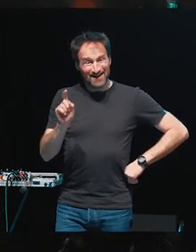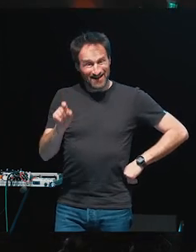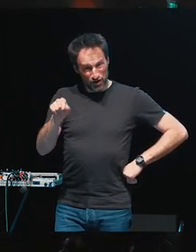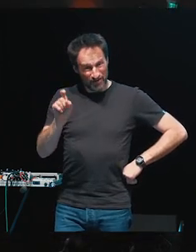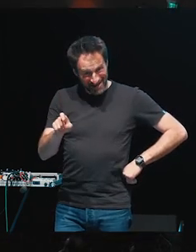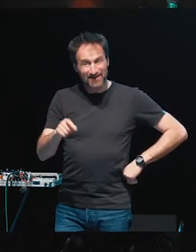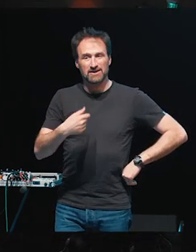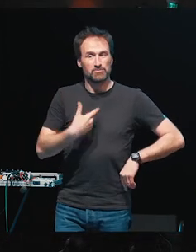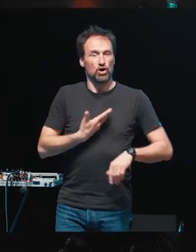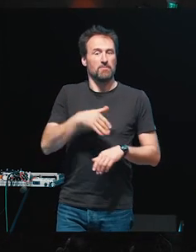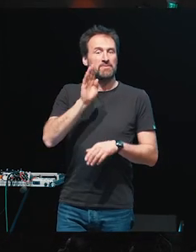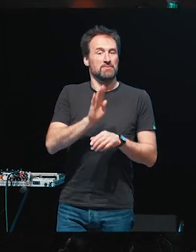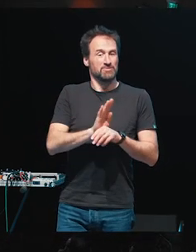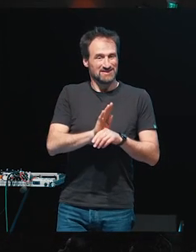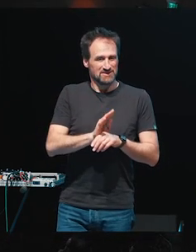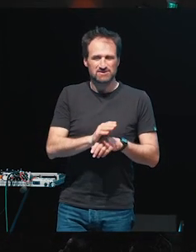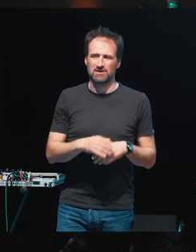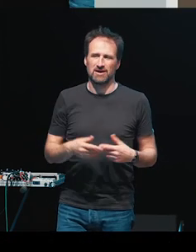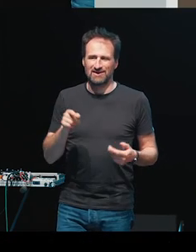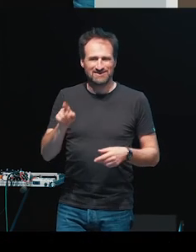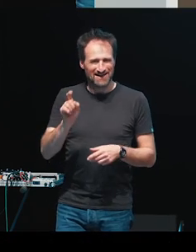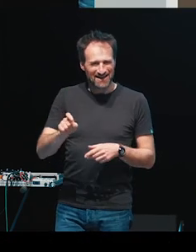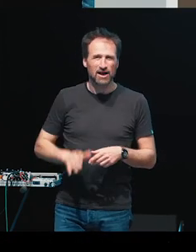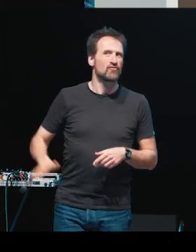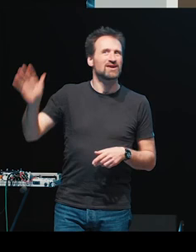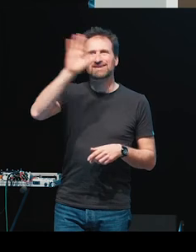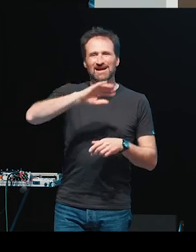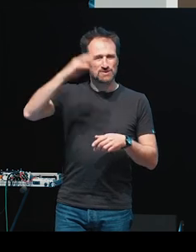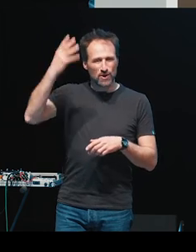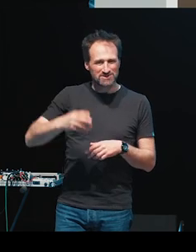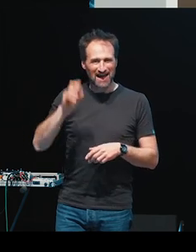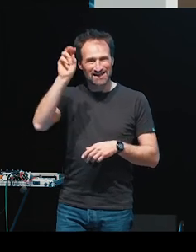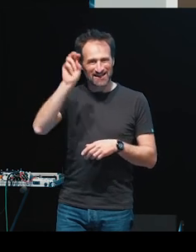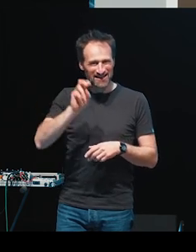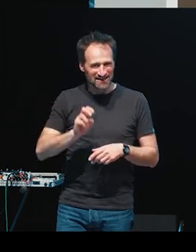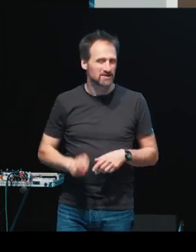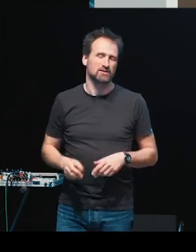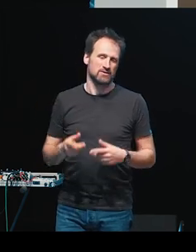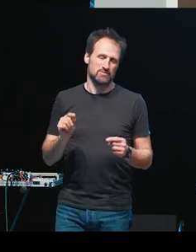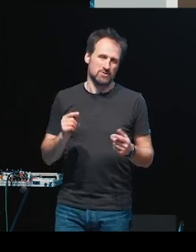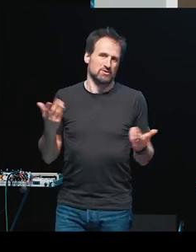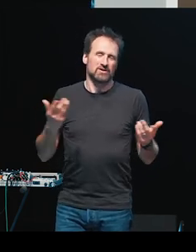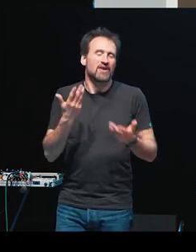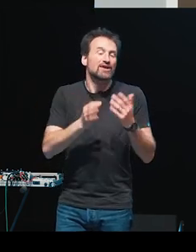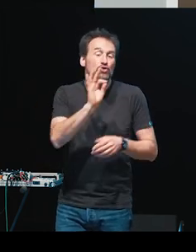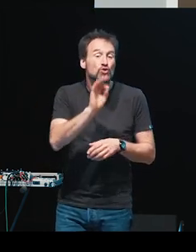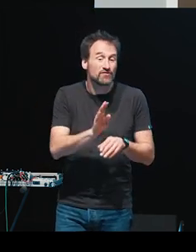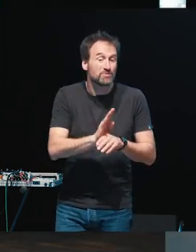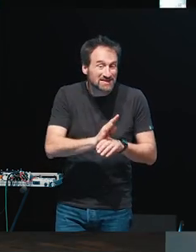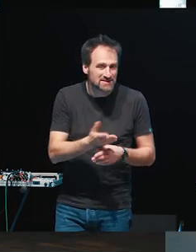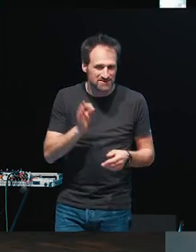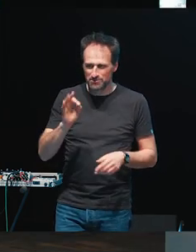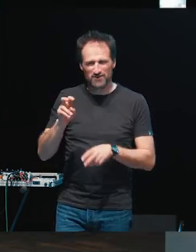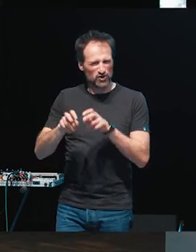you put links all over the website. So that's bad experience. But again, that could be good for the business. But on the long run, it would not be good for the